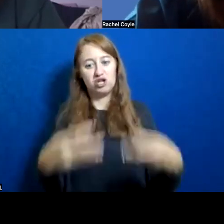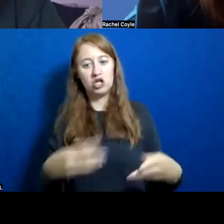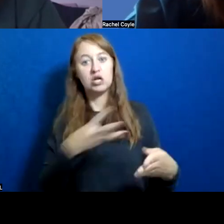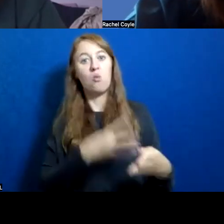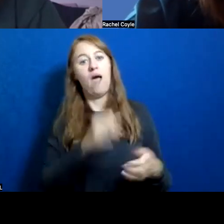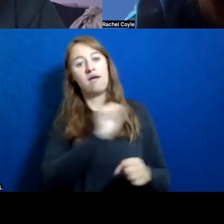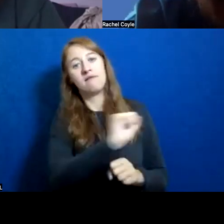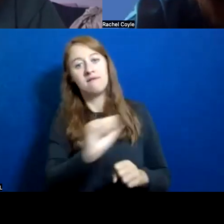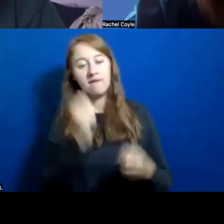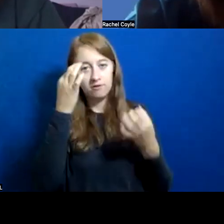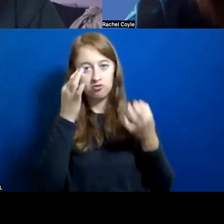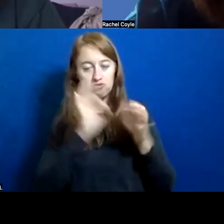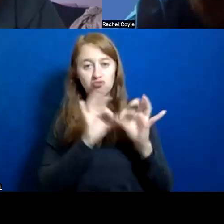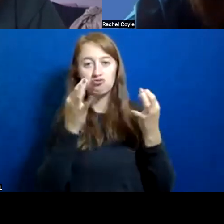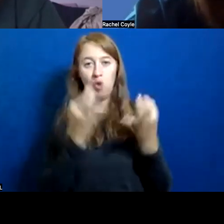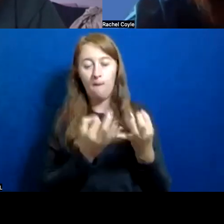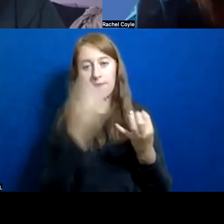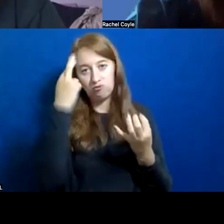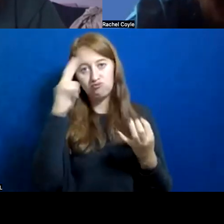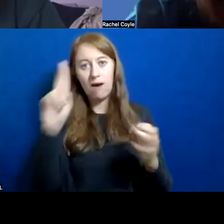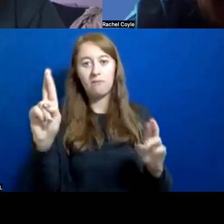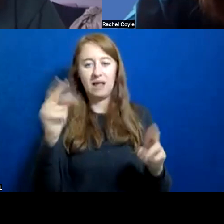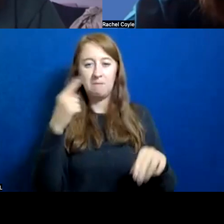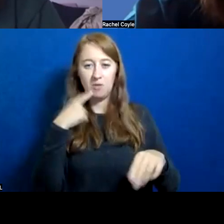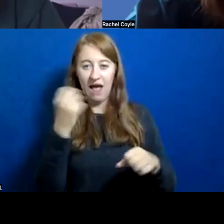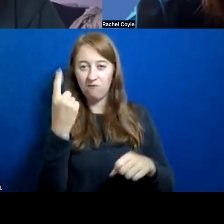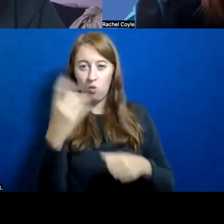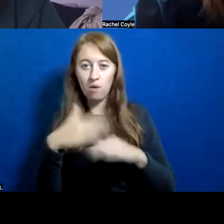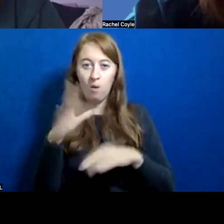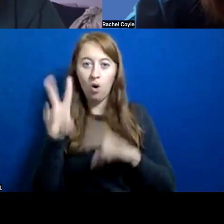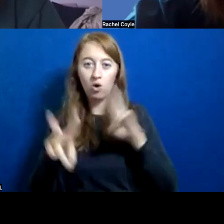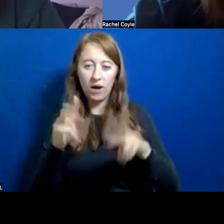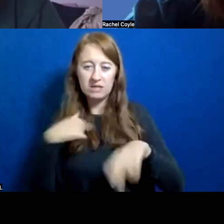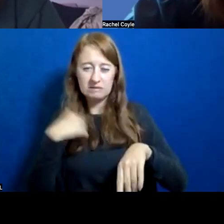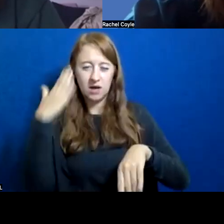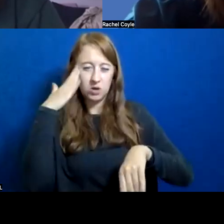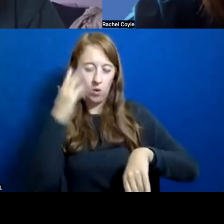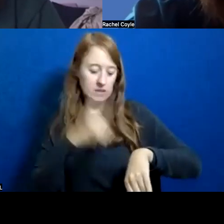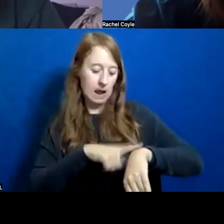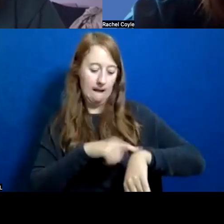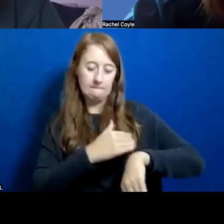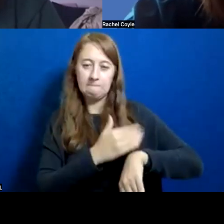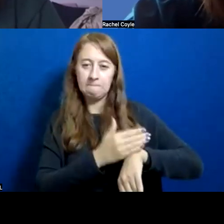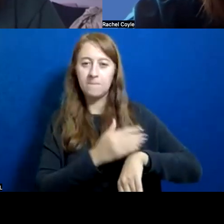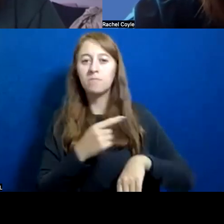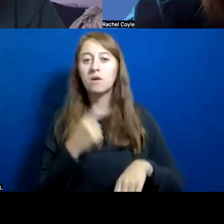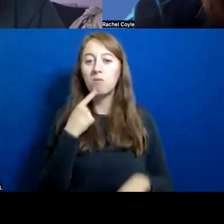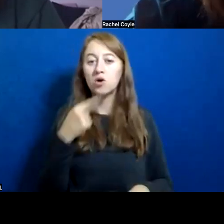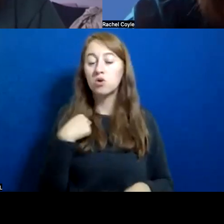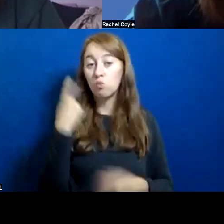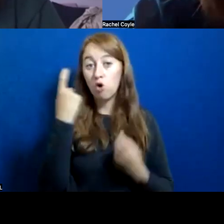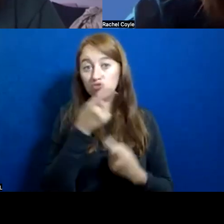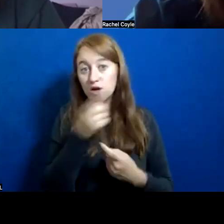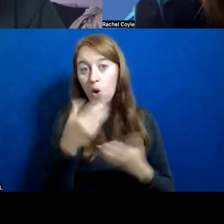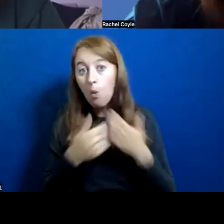groups. And there's another question. I'm conscious of time, so I want to move on. What advice would you have for progressive young women thinking of getting involved